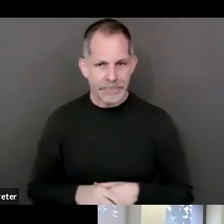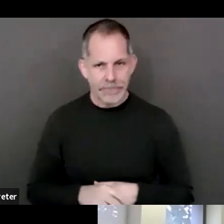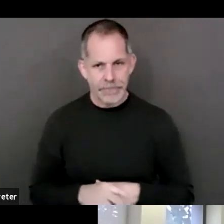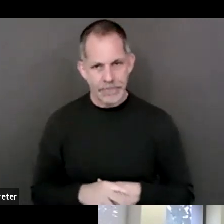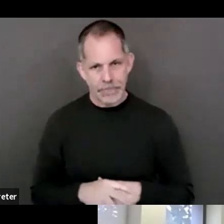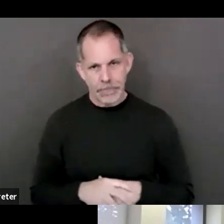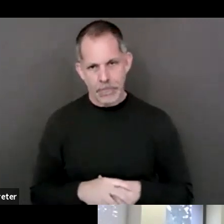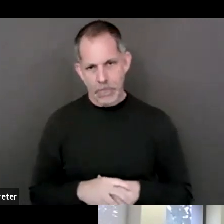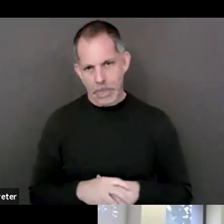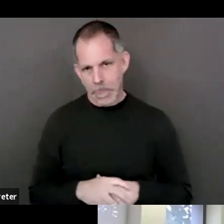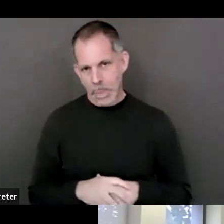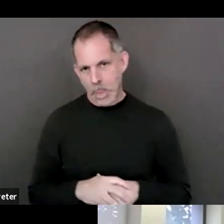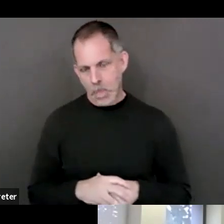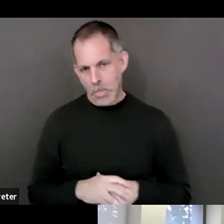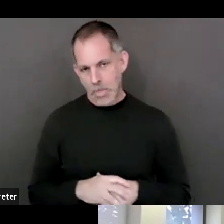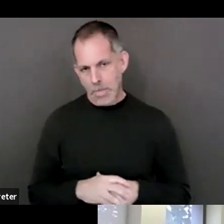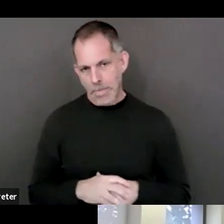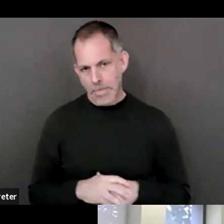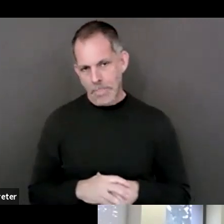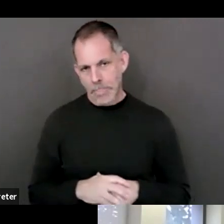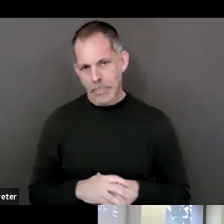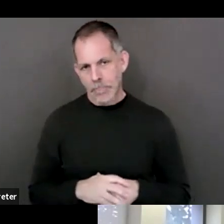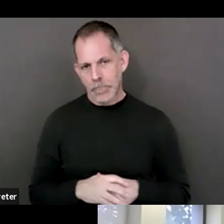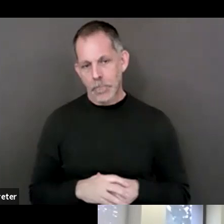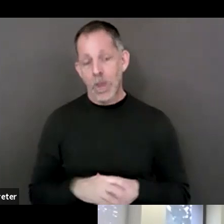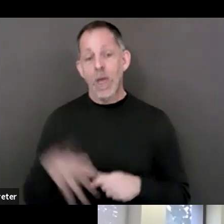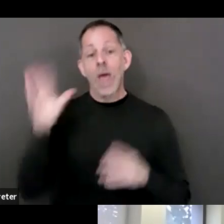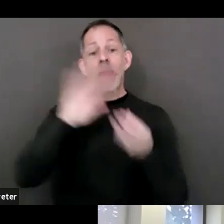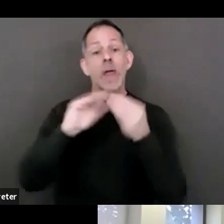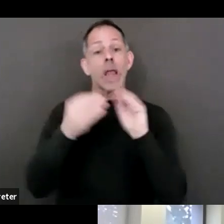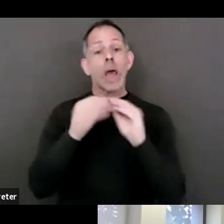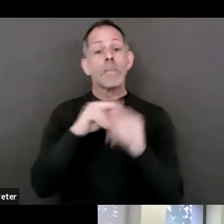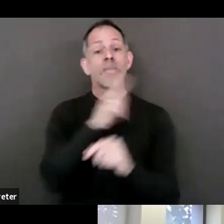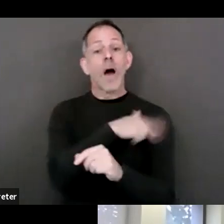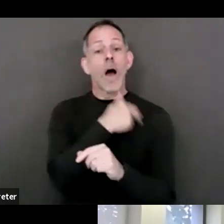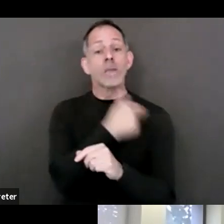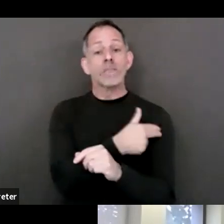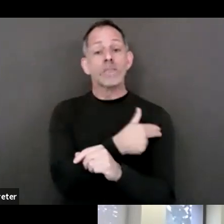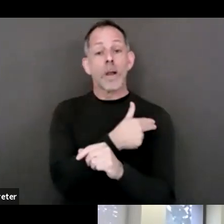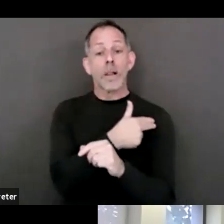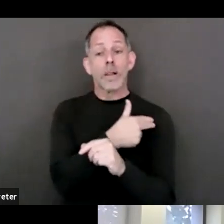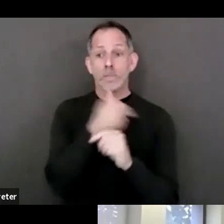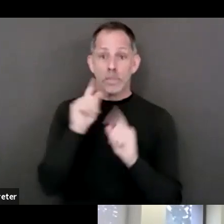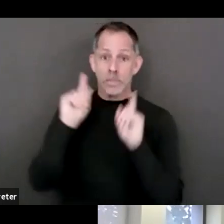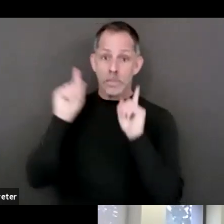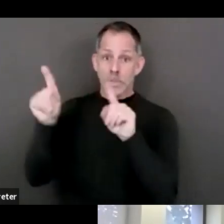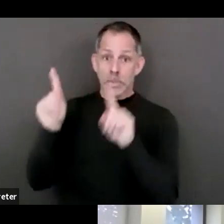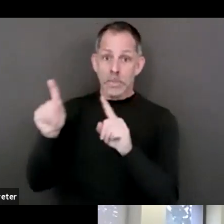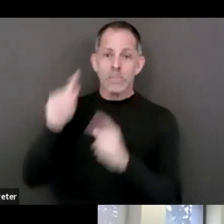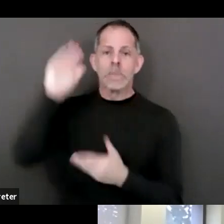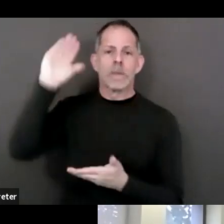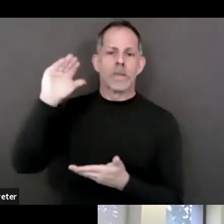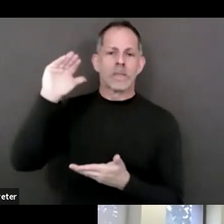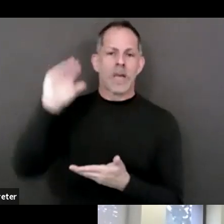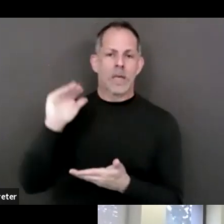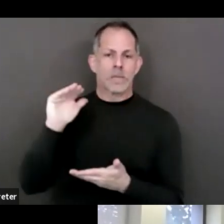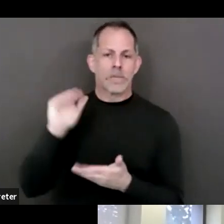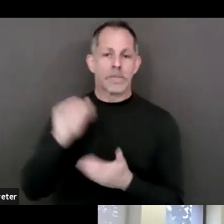that even though there are younger adults landing in the hospital with COVID, it hasn't been quite as